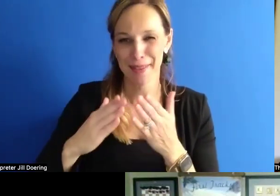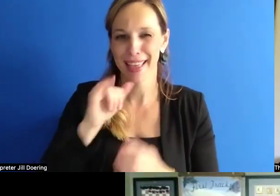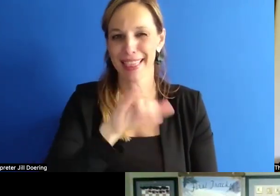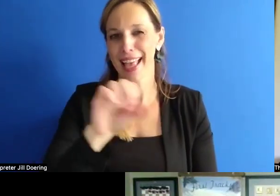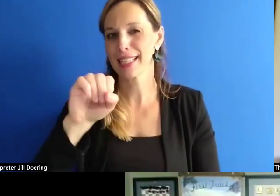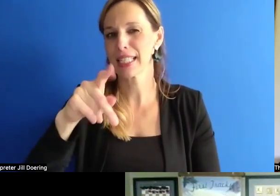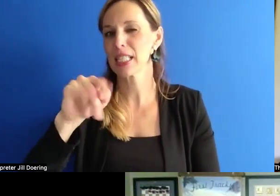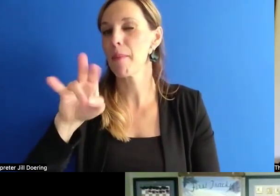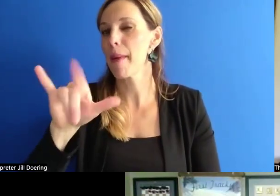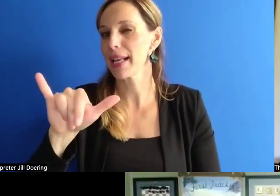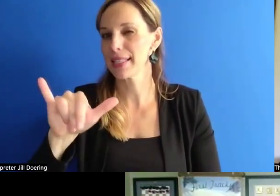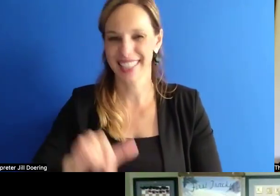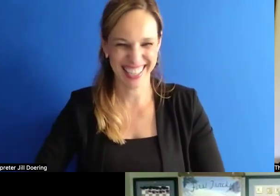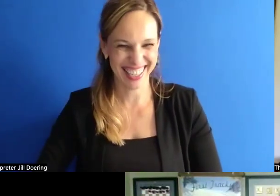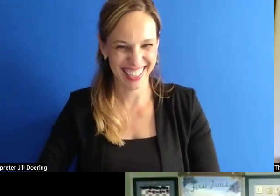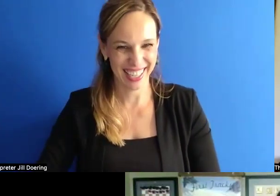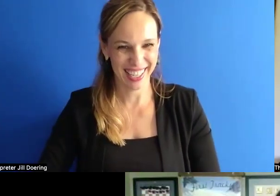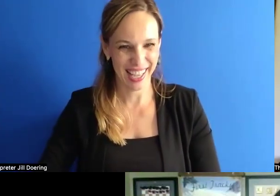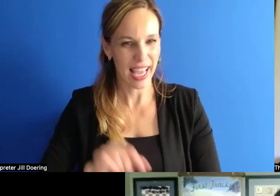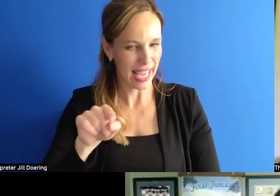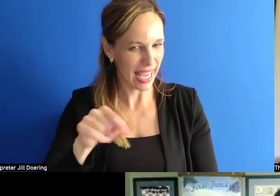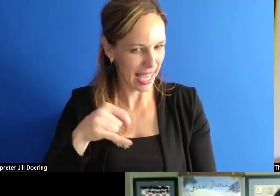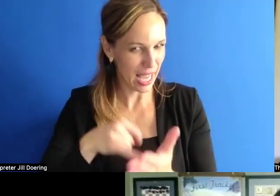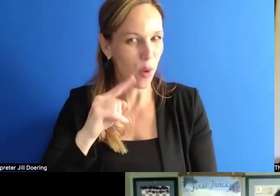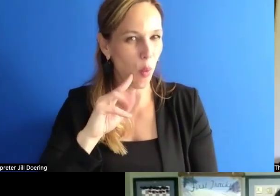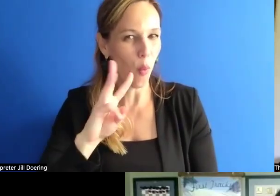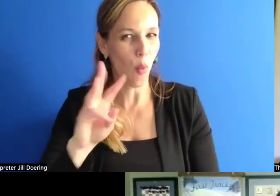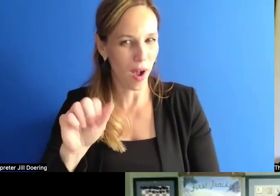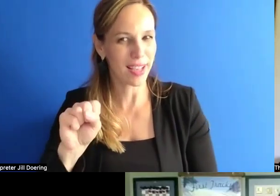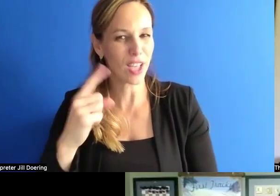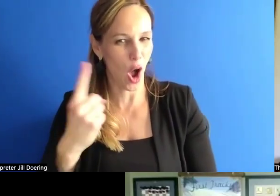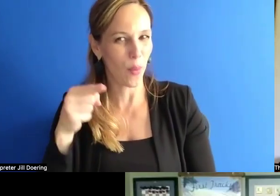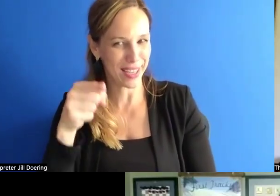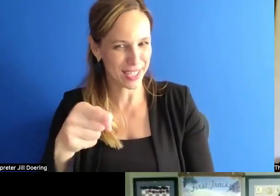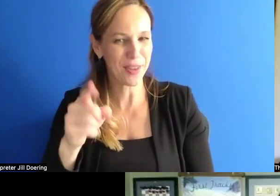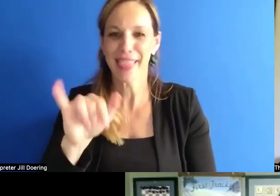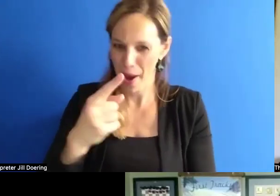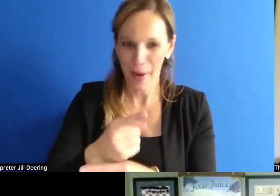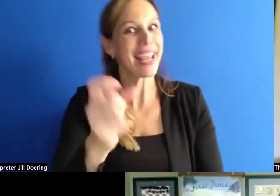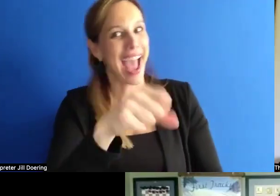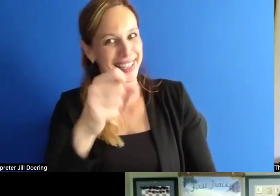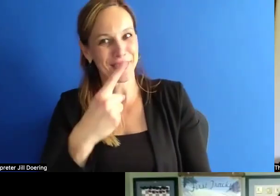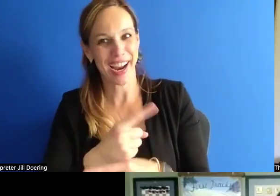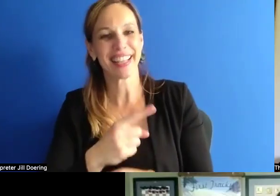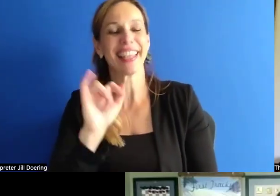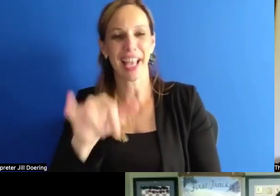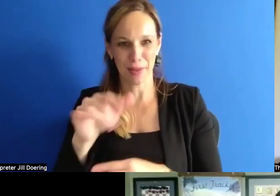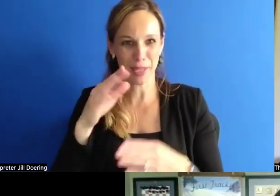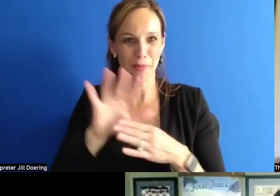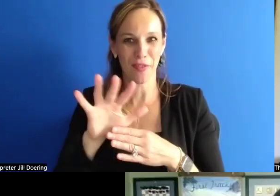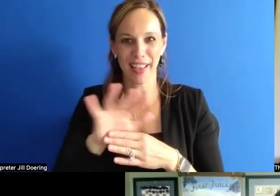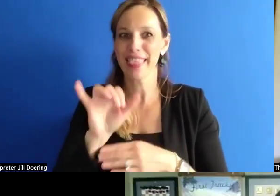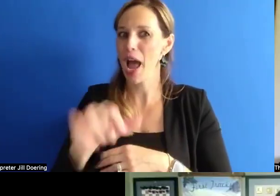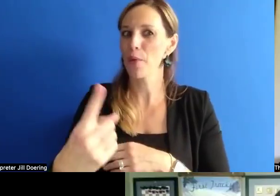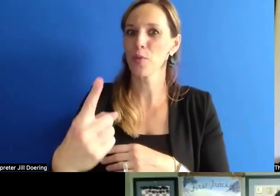it up. And It I was think always you. That one, yes, it it was was always you always and you. yeah, Yes, definitely. That's yes. like the most popular